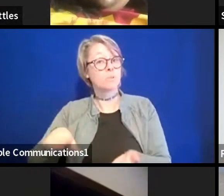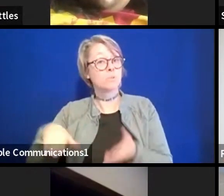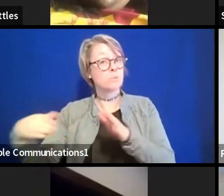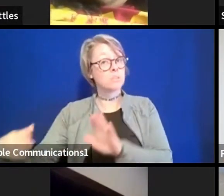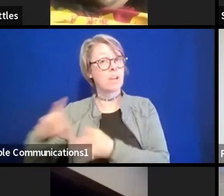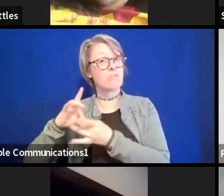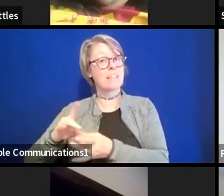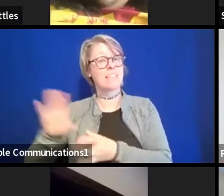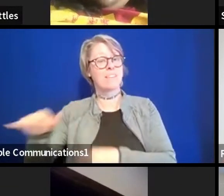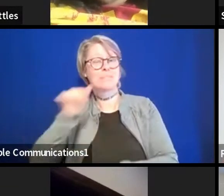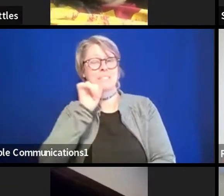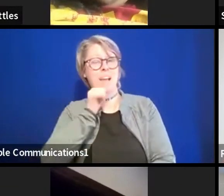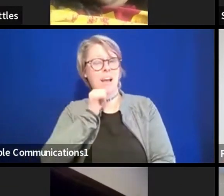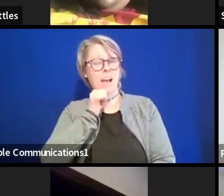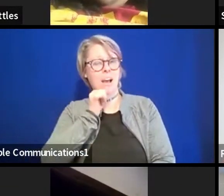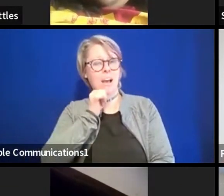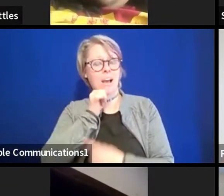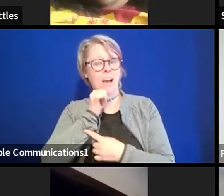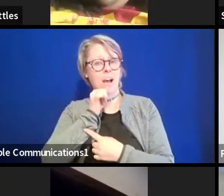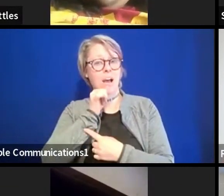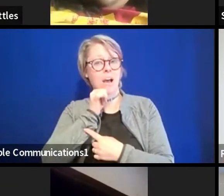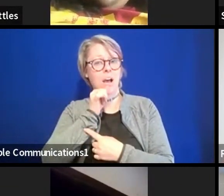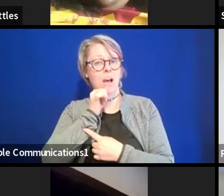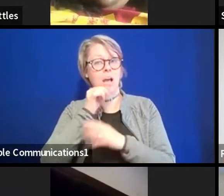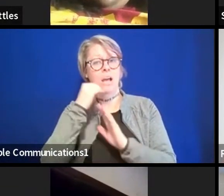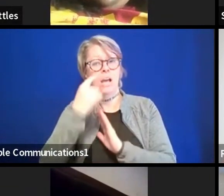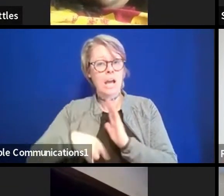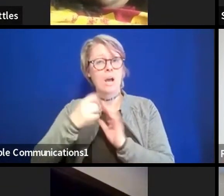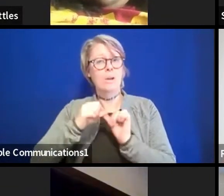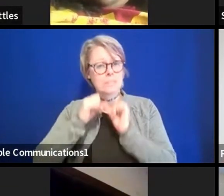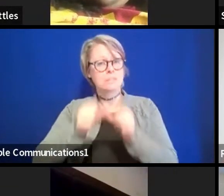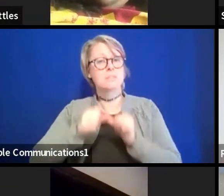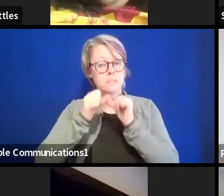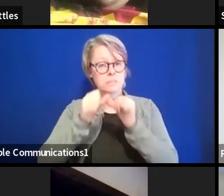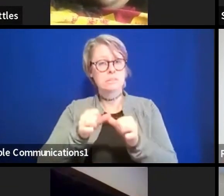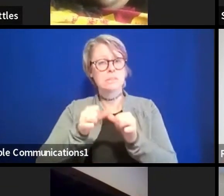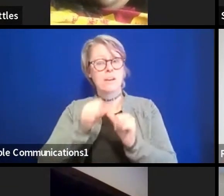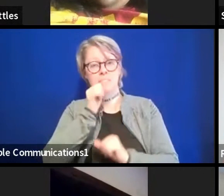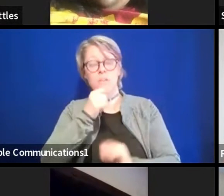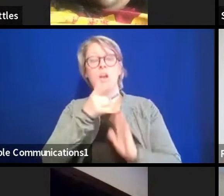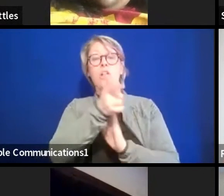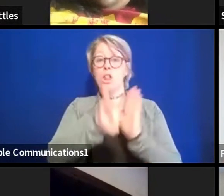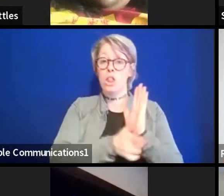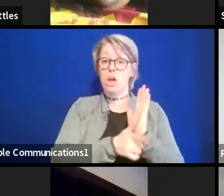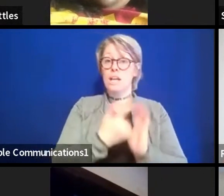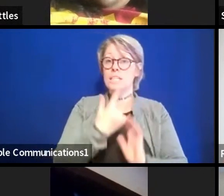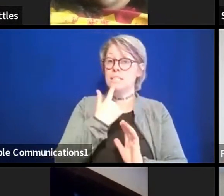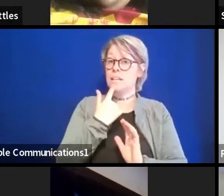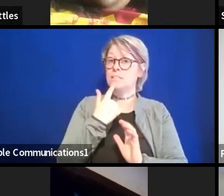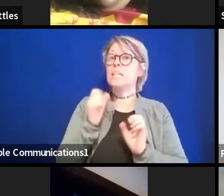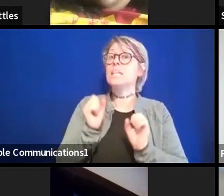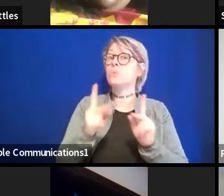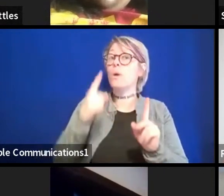their terrible suffering, the law now says it is okay, not for just anybody, but